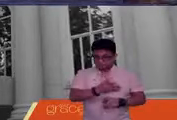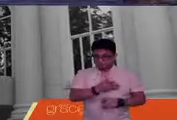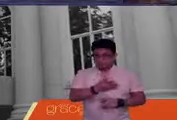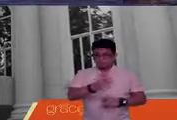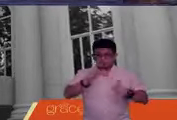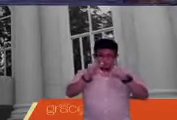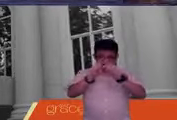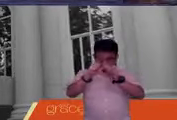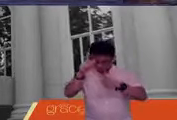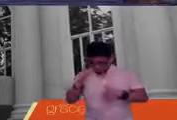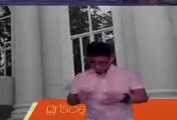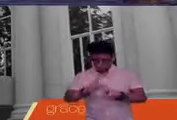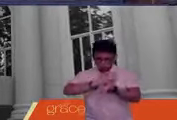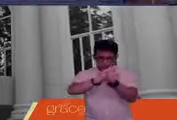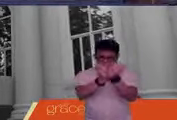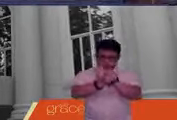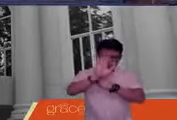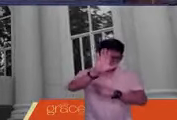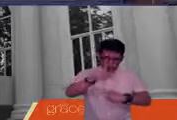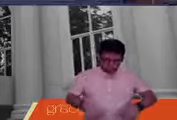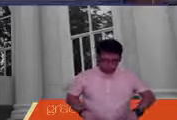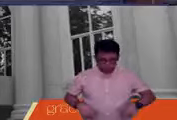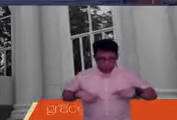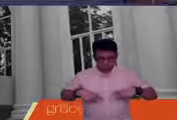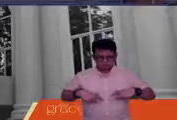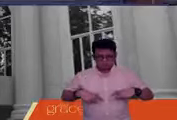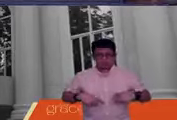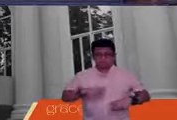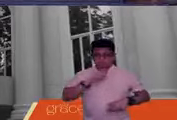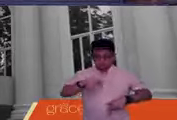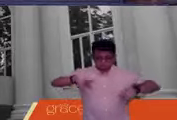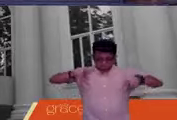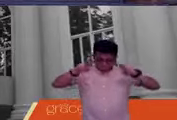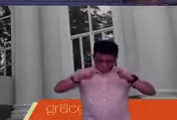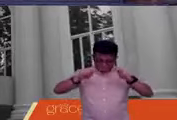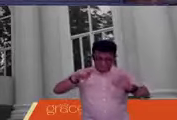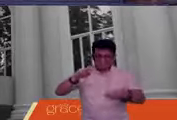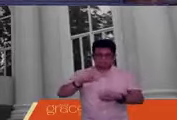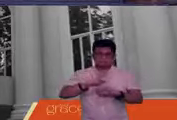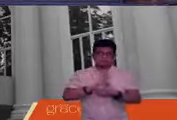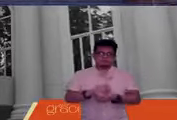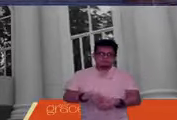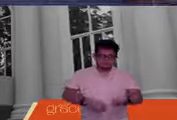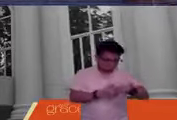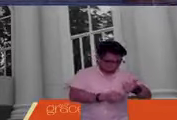mabagong imong kinabuhi. Pero kinahanglan musunod yun sa Ginoo.